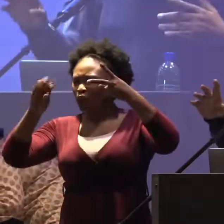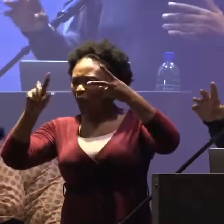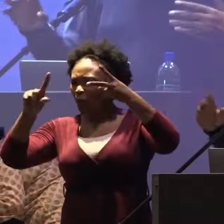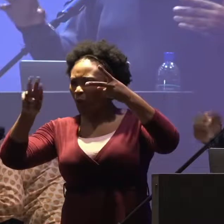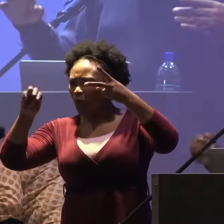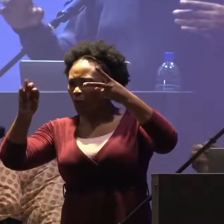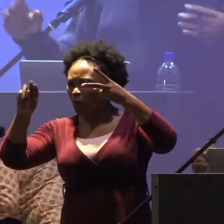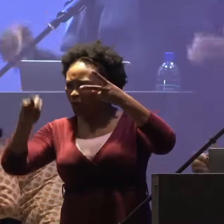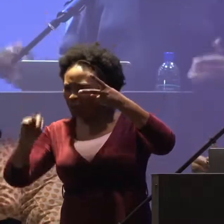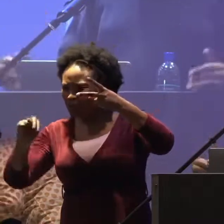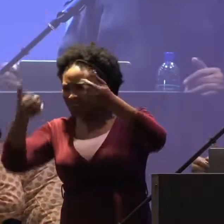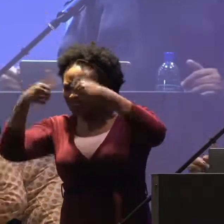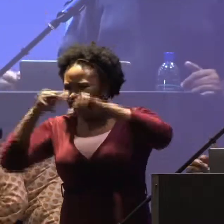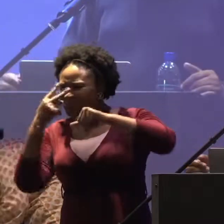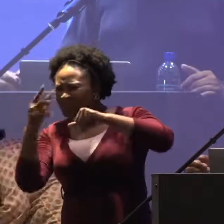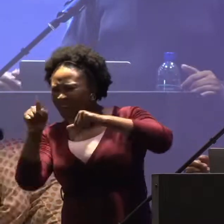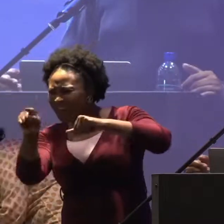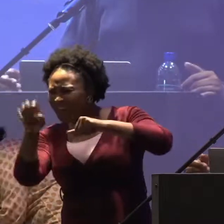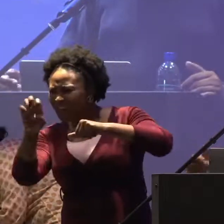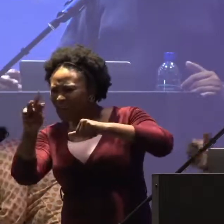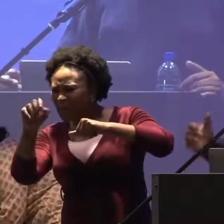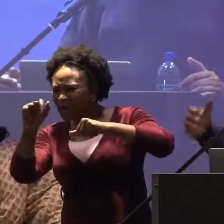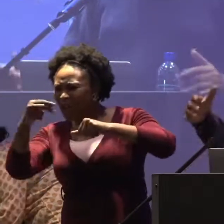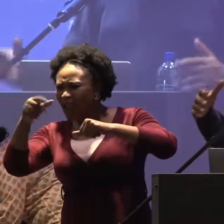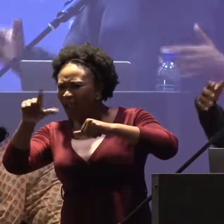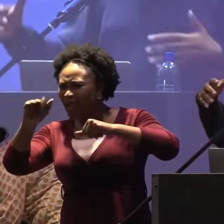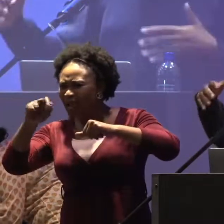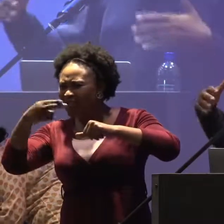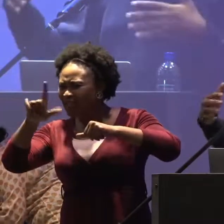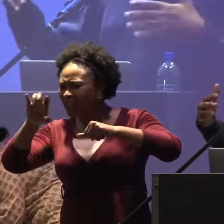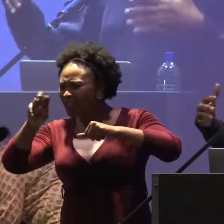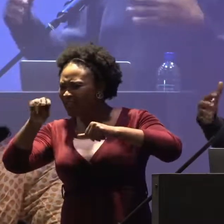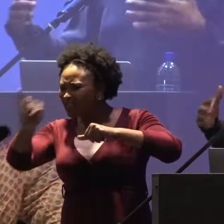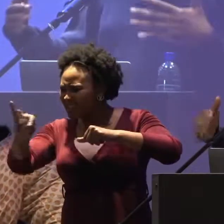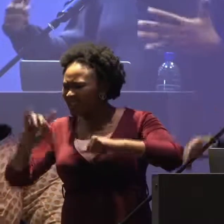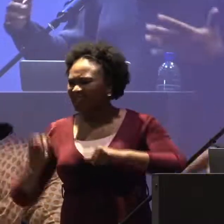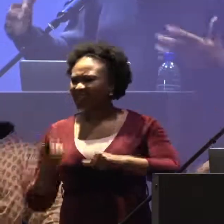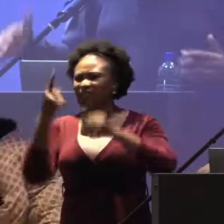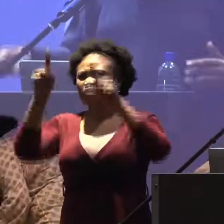see Emalahleni. And then the first board,